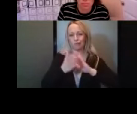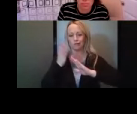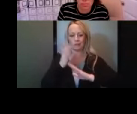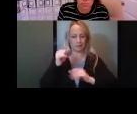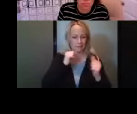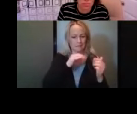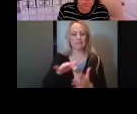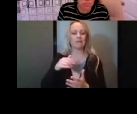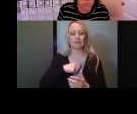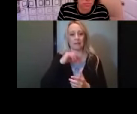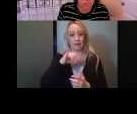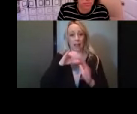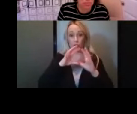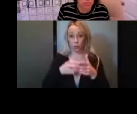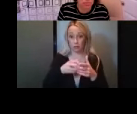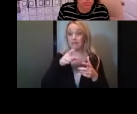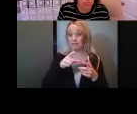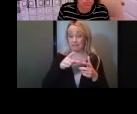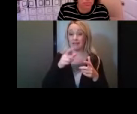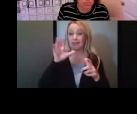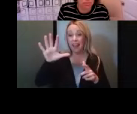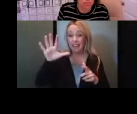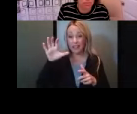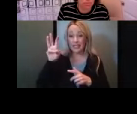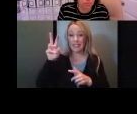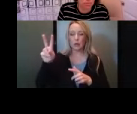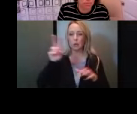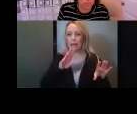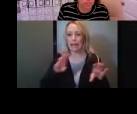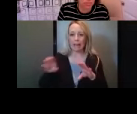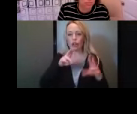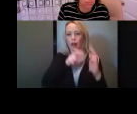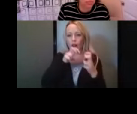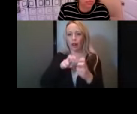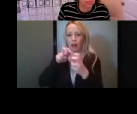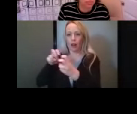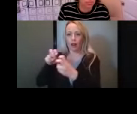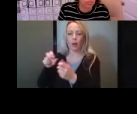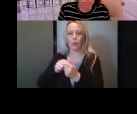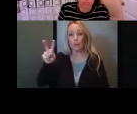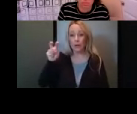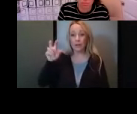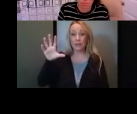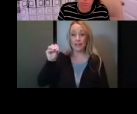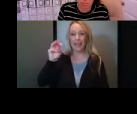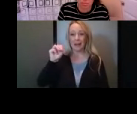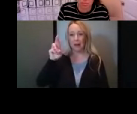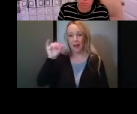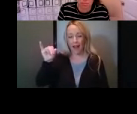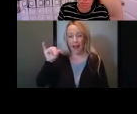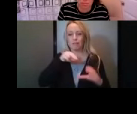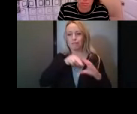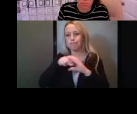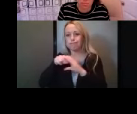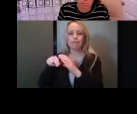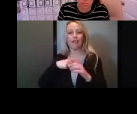This group of folks conducted 562 behavioral sessions with 250 MRI sessions, all done longitudinally in